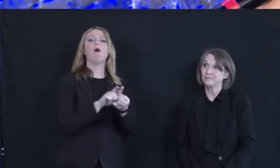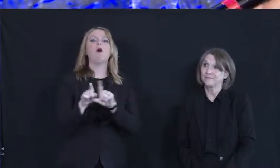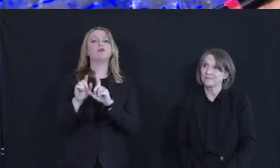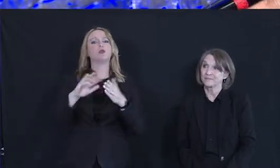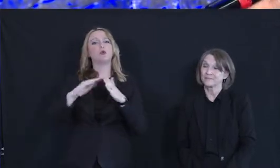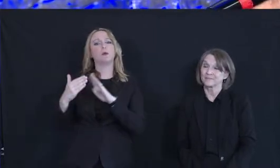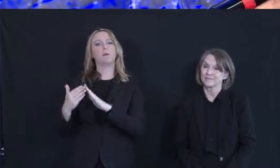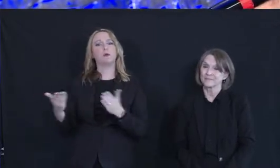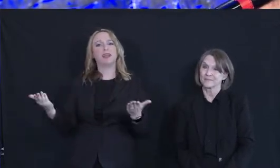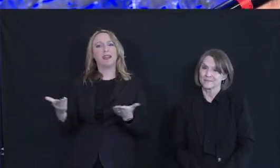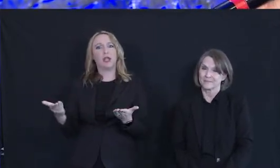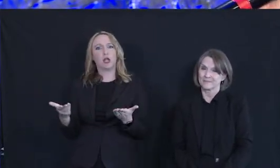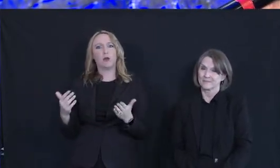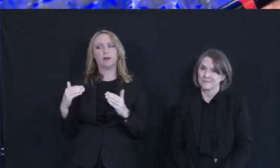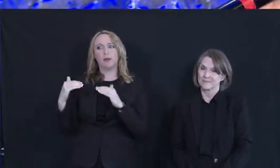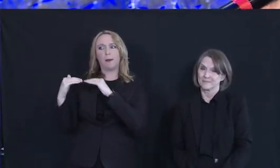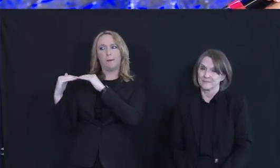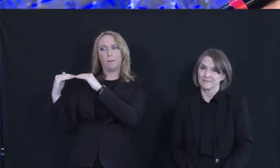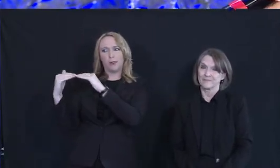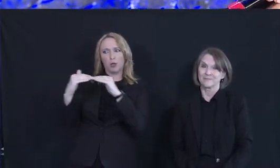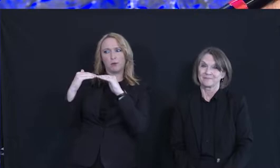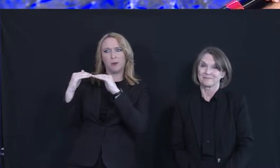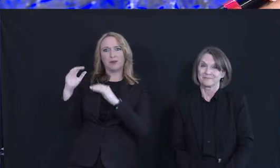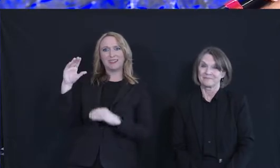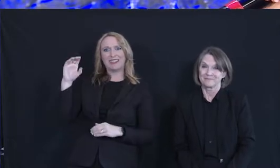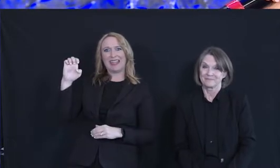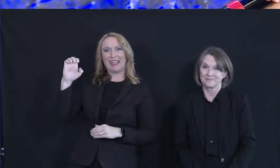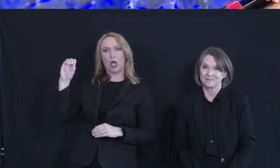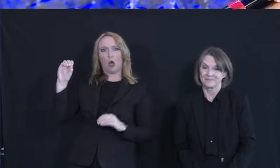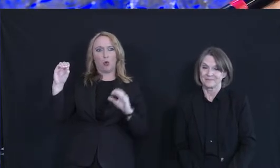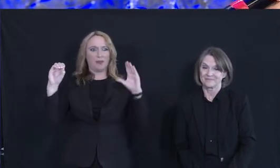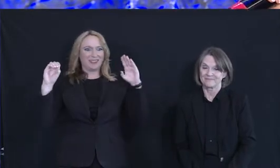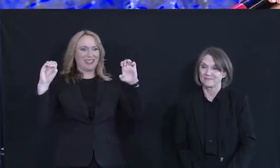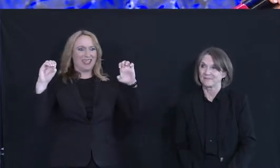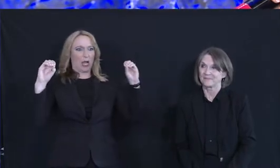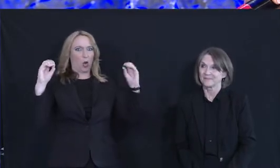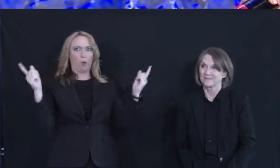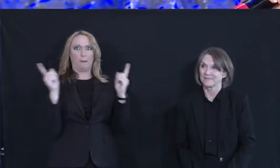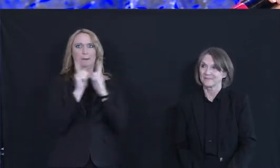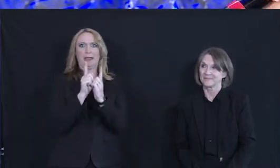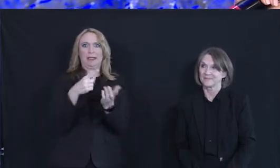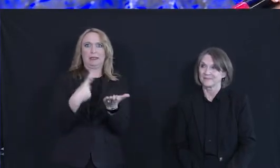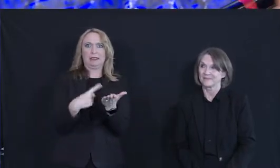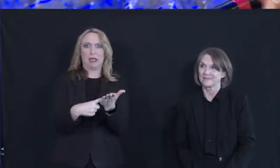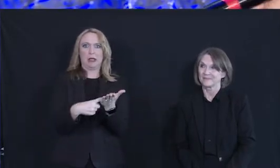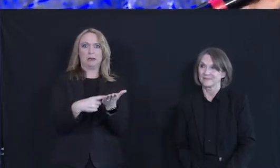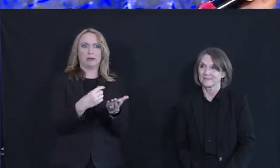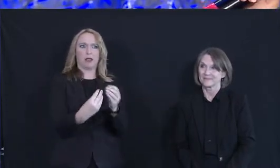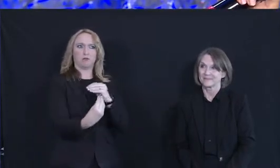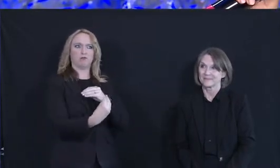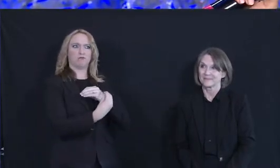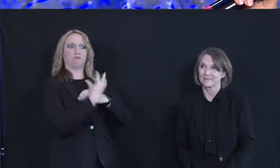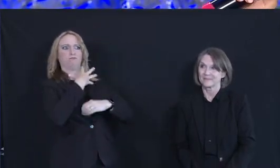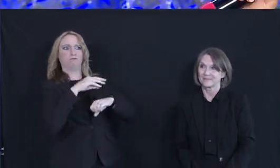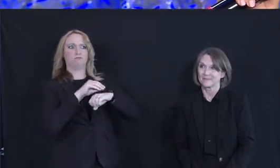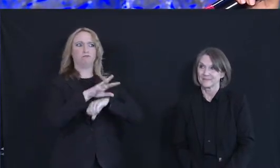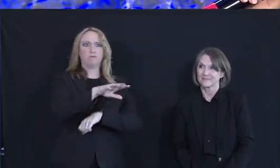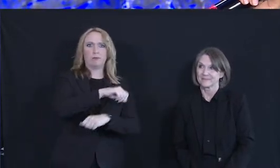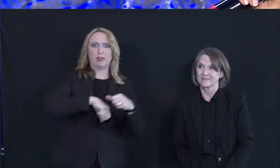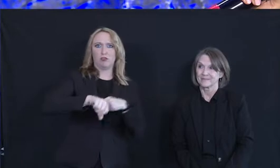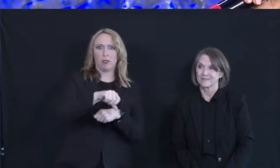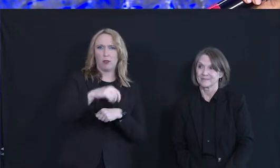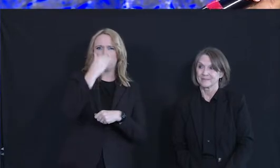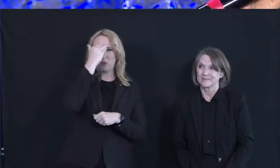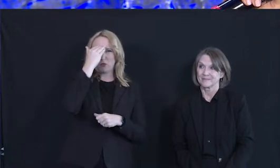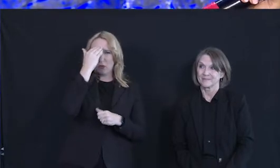is usually peer-to-peer CEOs they don't just want to hear from an elected official they usually want to hear from other people that are in this room that are running